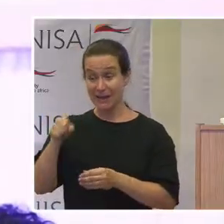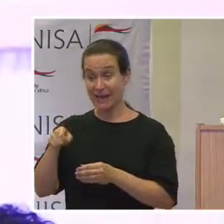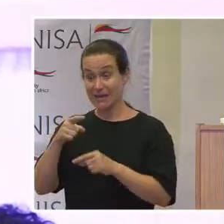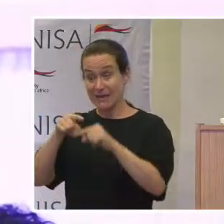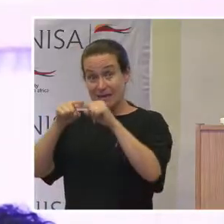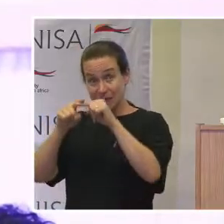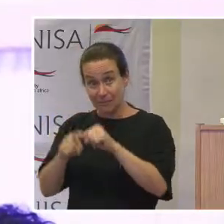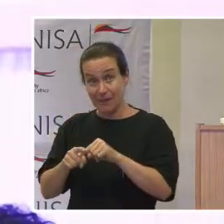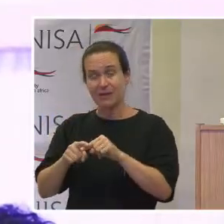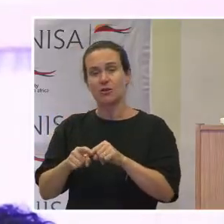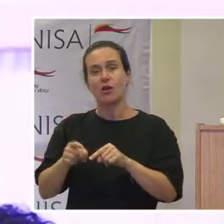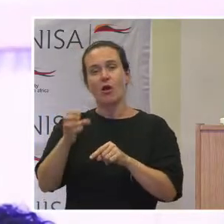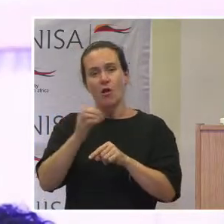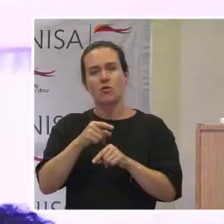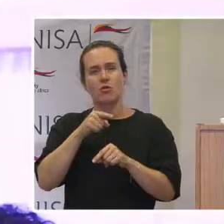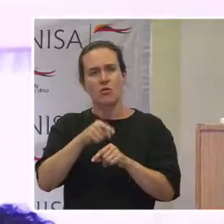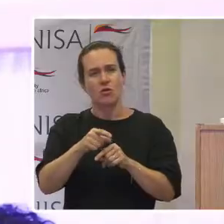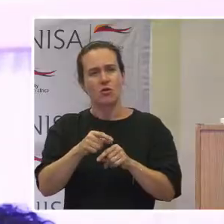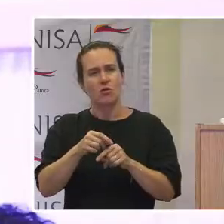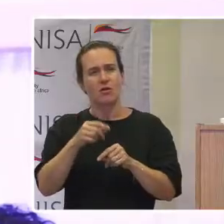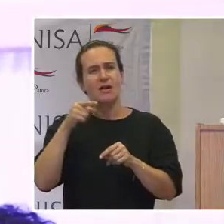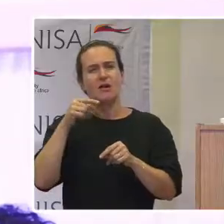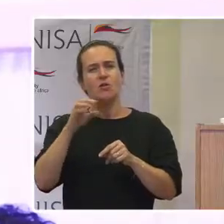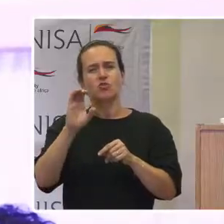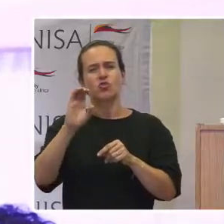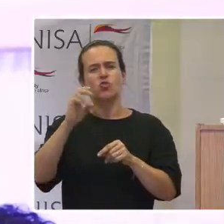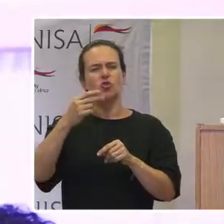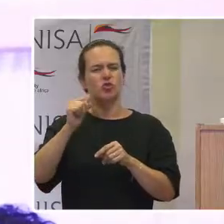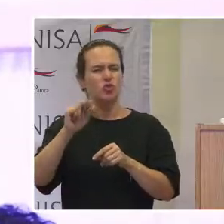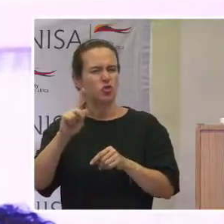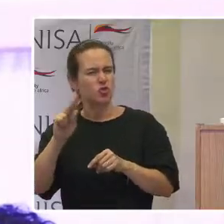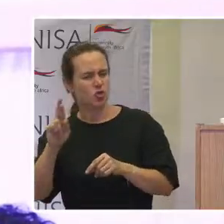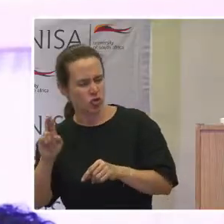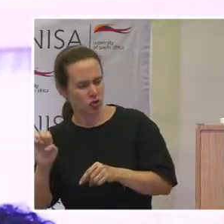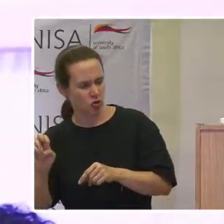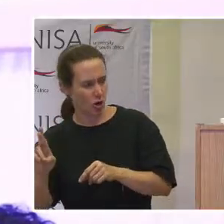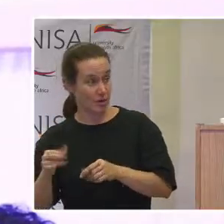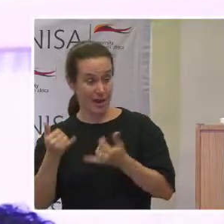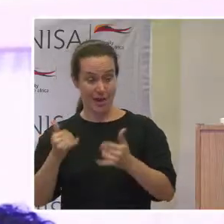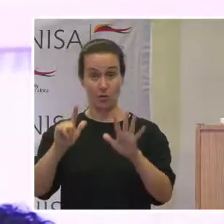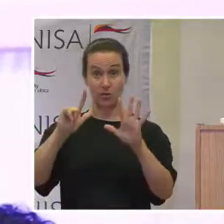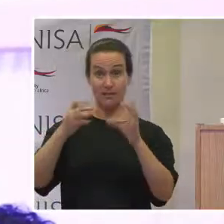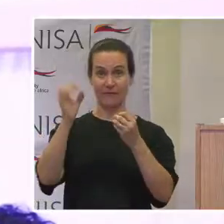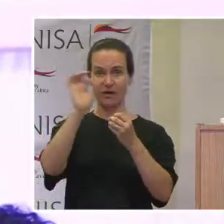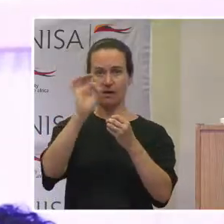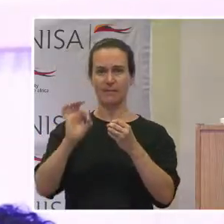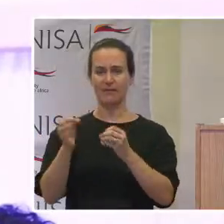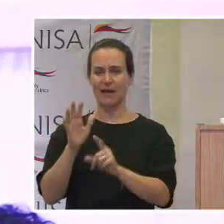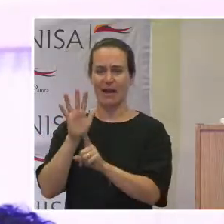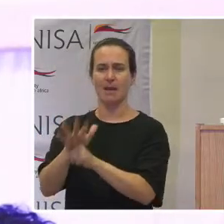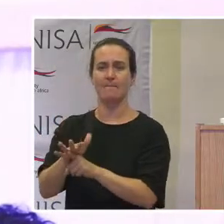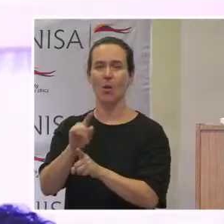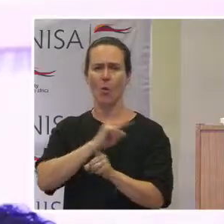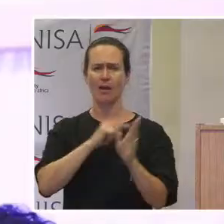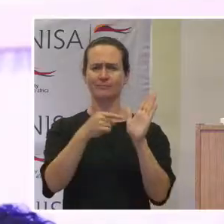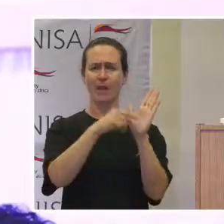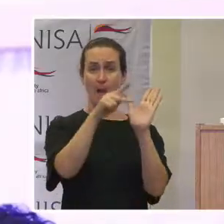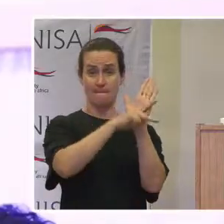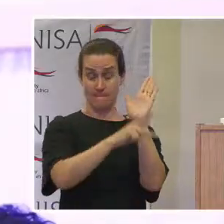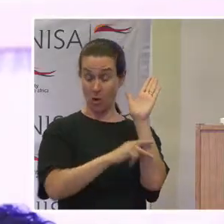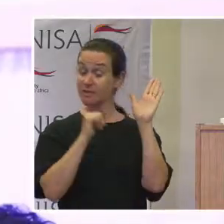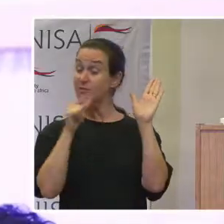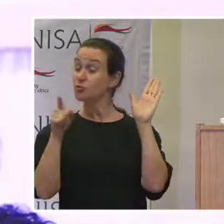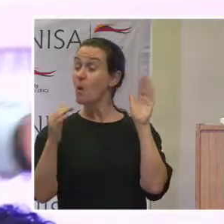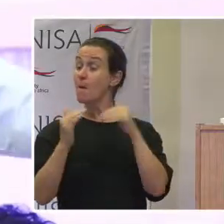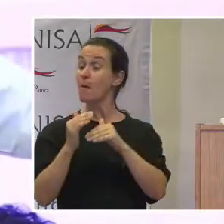the general aviation sector, the charters. Now 70% of that has been affected because of a policy that says that if you